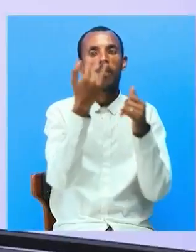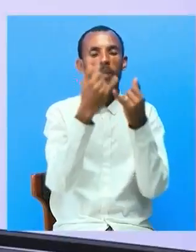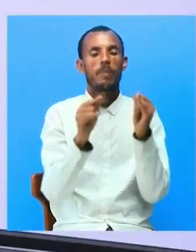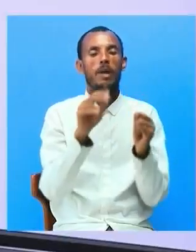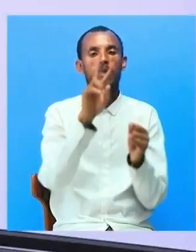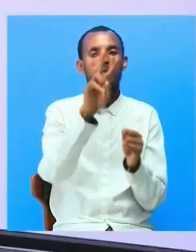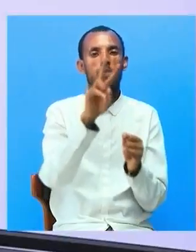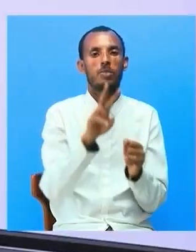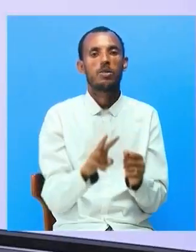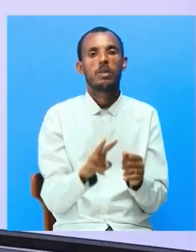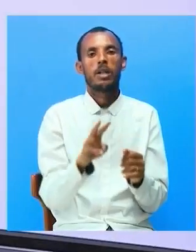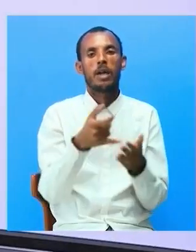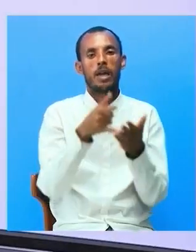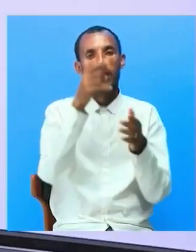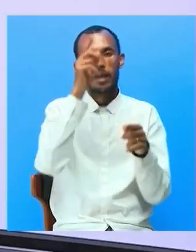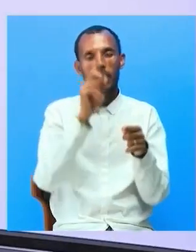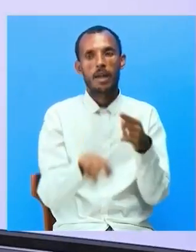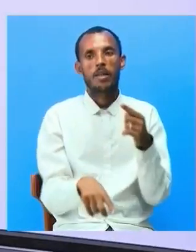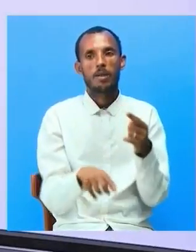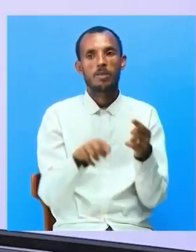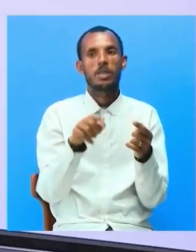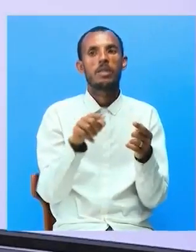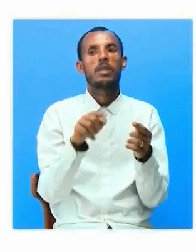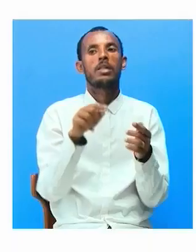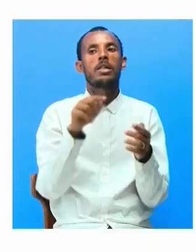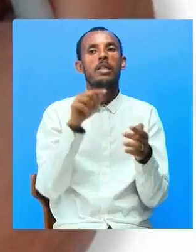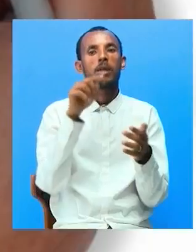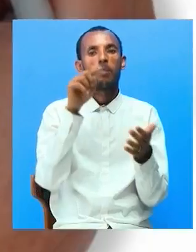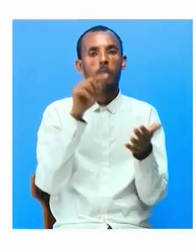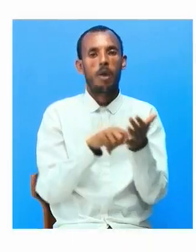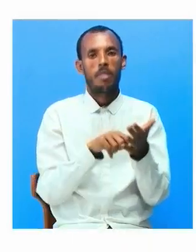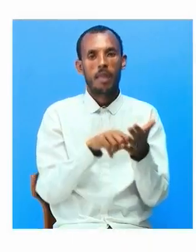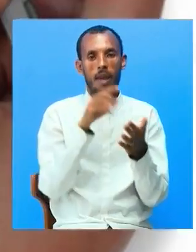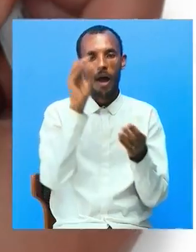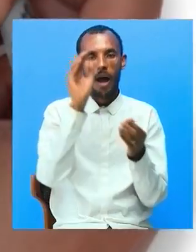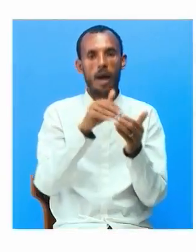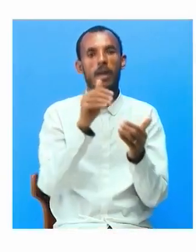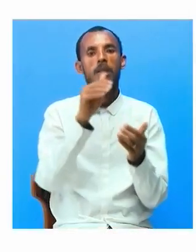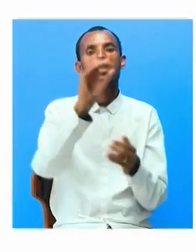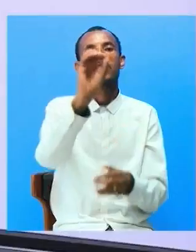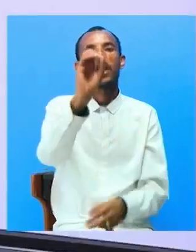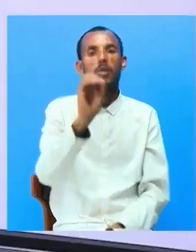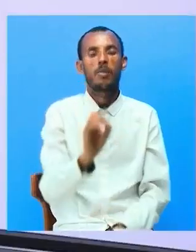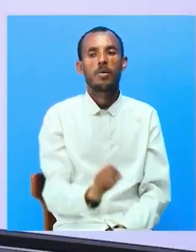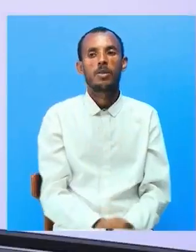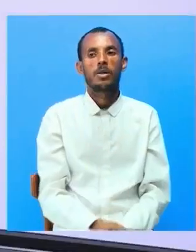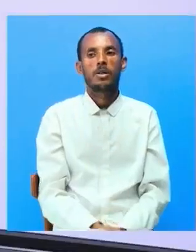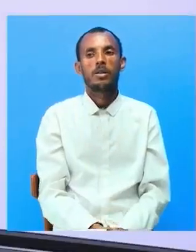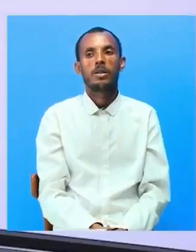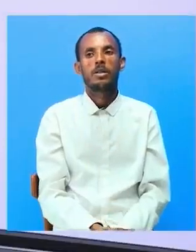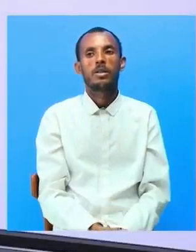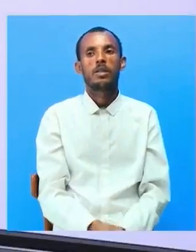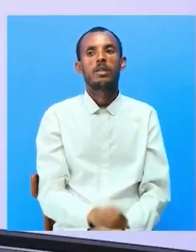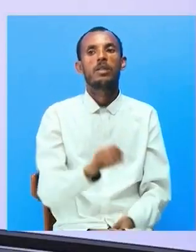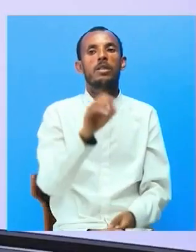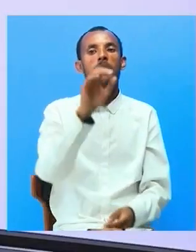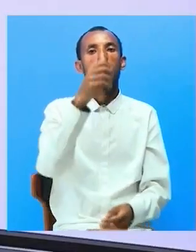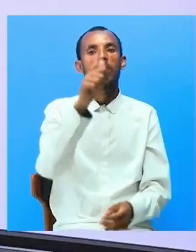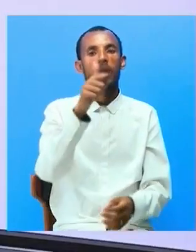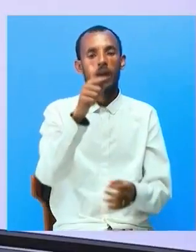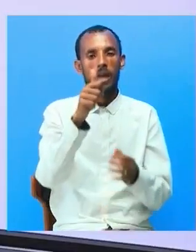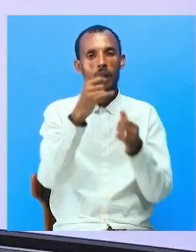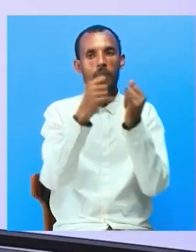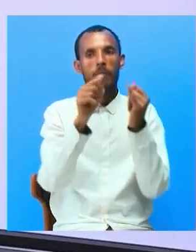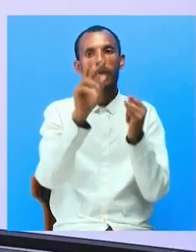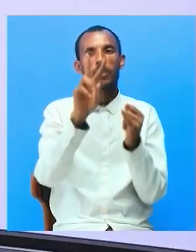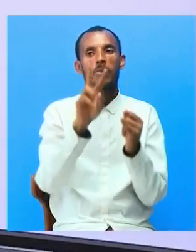1 divided by 2 it can't, so give point here and add 0 here. So 10 divided